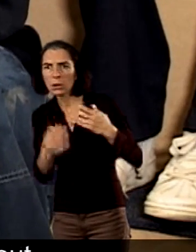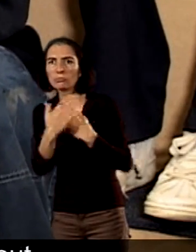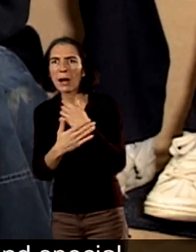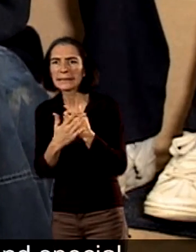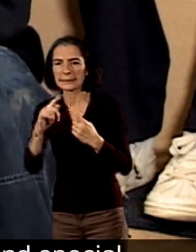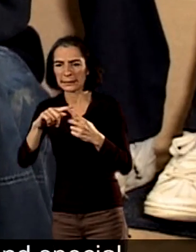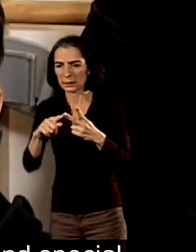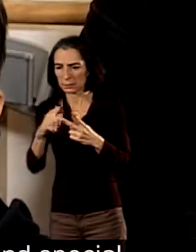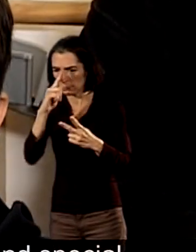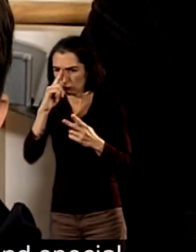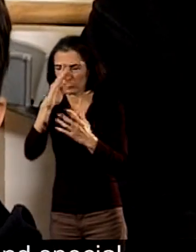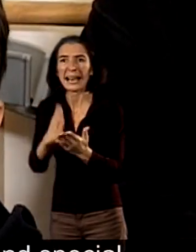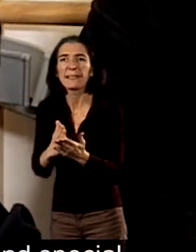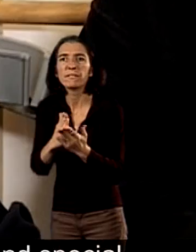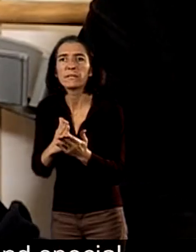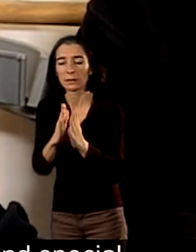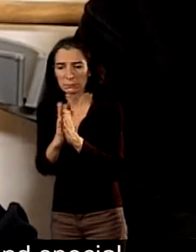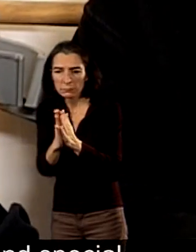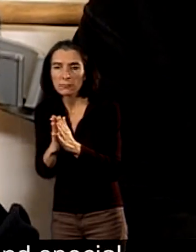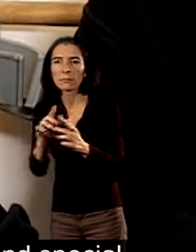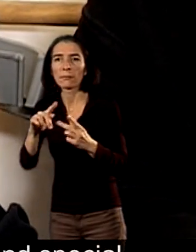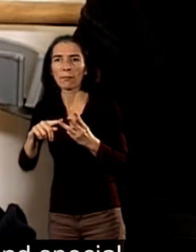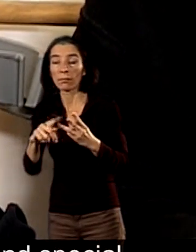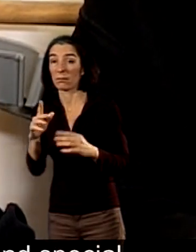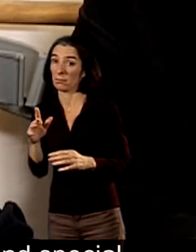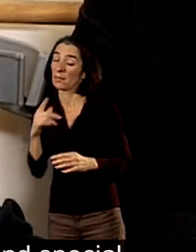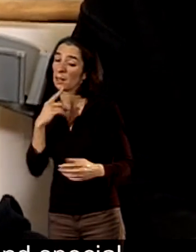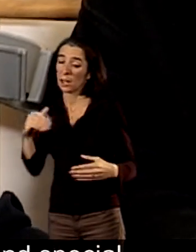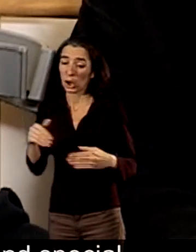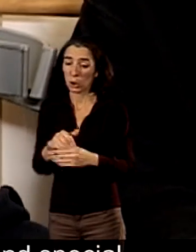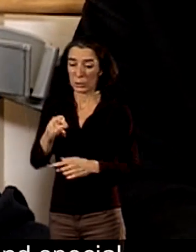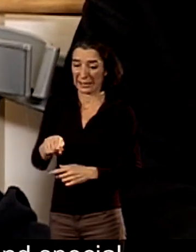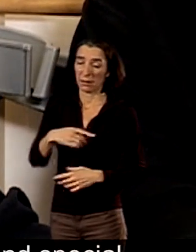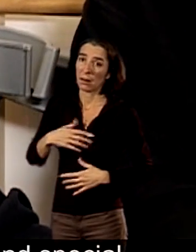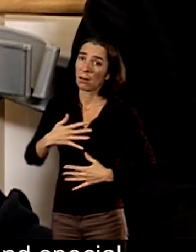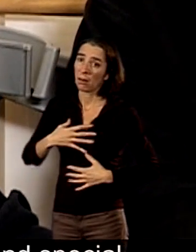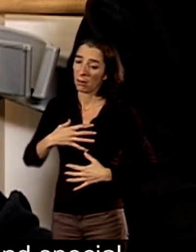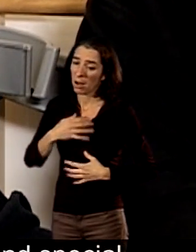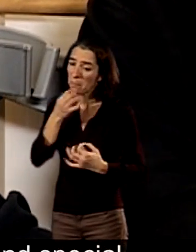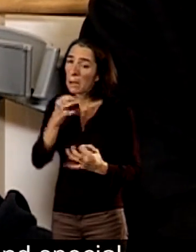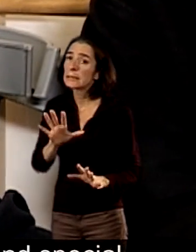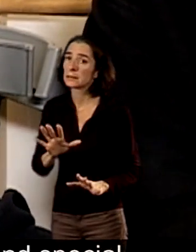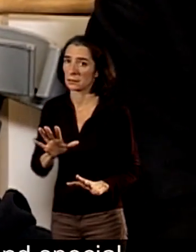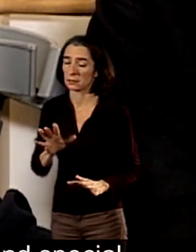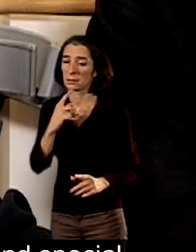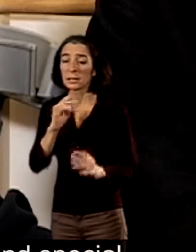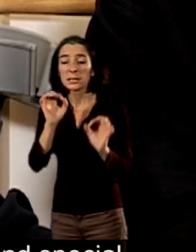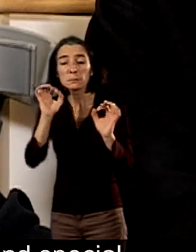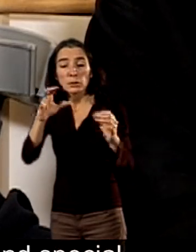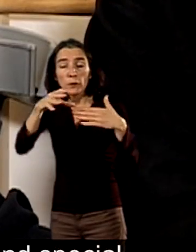different beliefs. The inclusion here is just amazing, and special friends and friendship